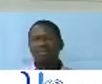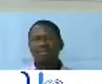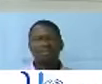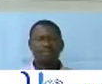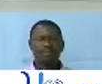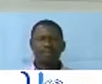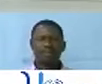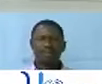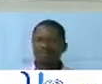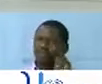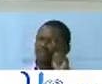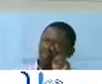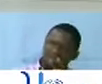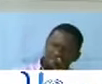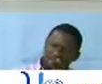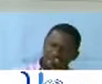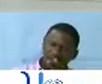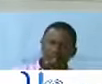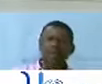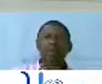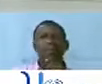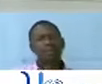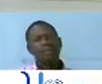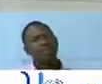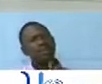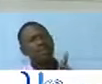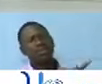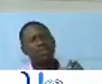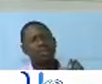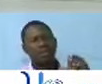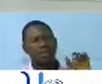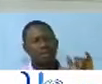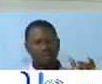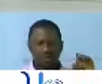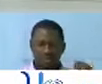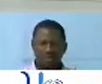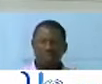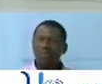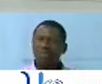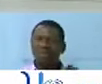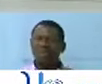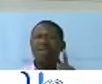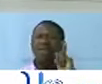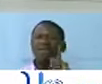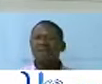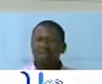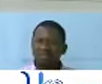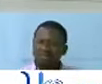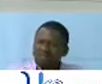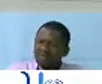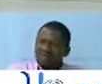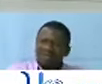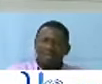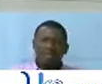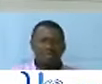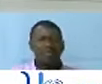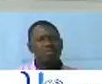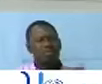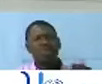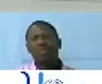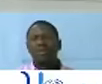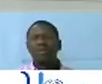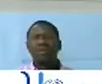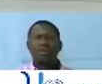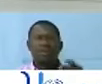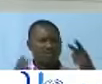Gay more as a father than as a lawyer. Mr. Gay, ni moko jappé won moy bay la ko jappé won sax ni lawyer.